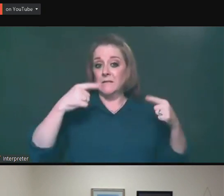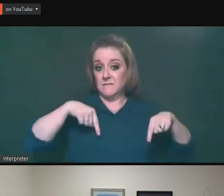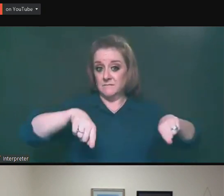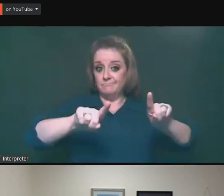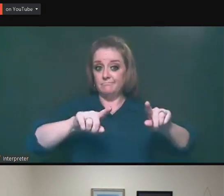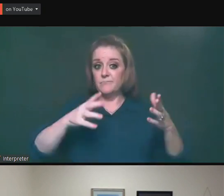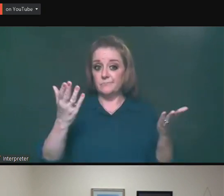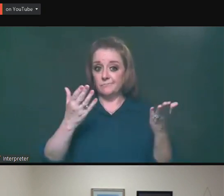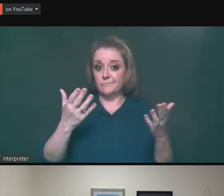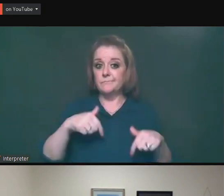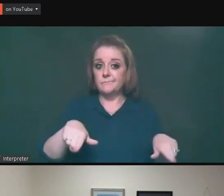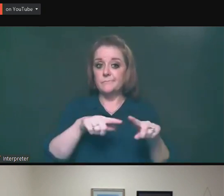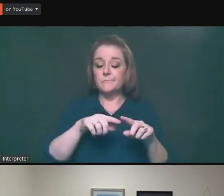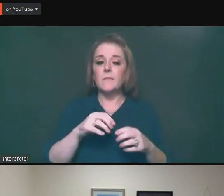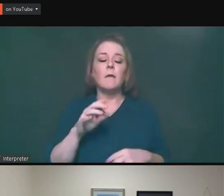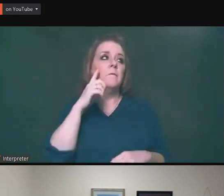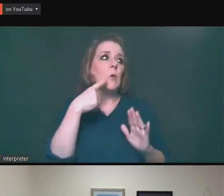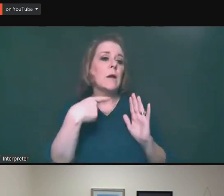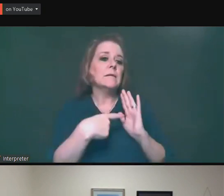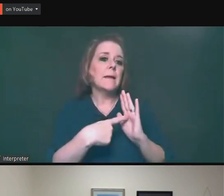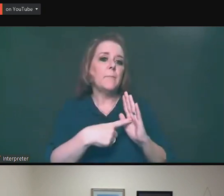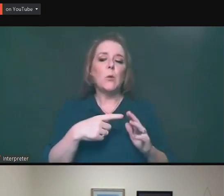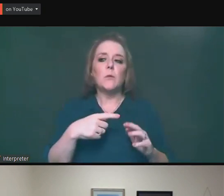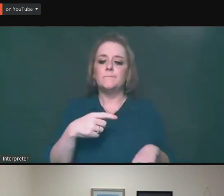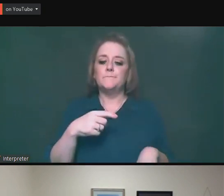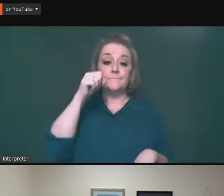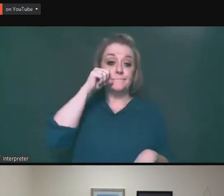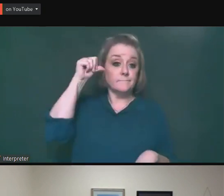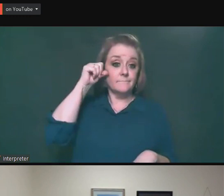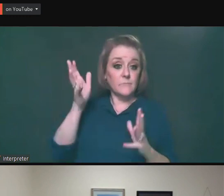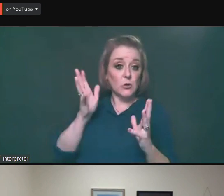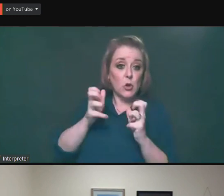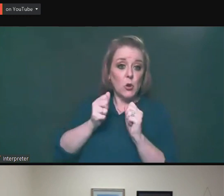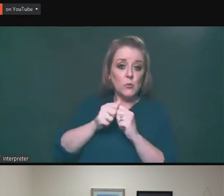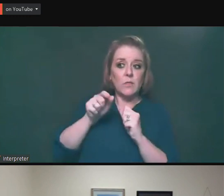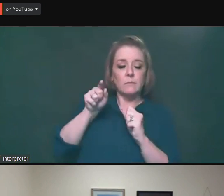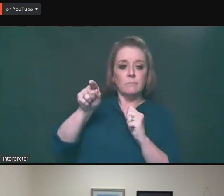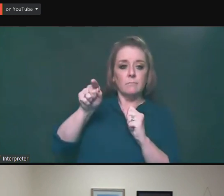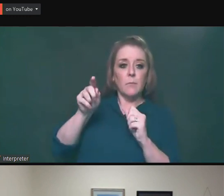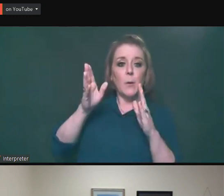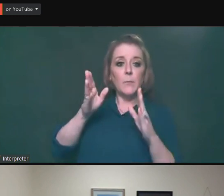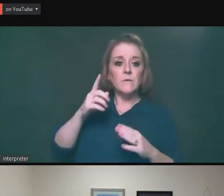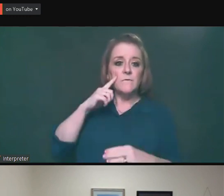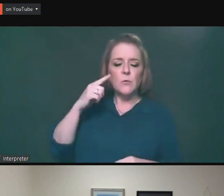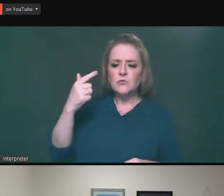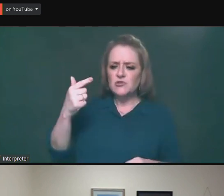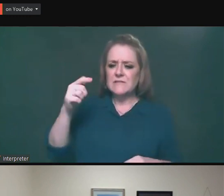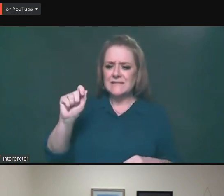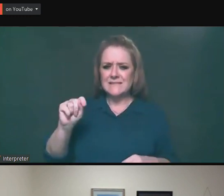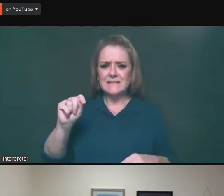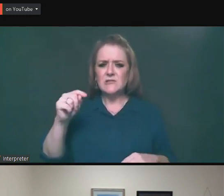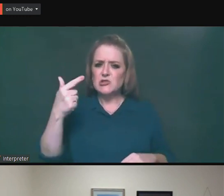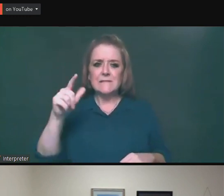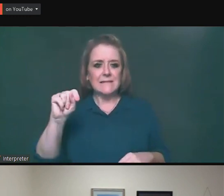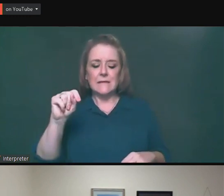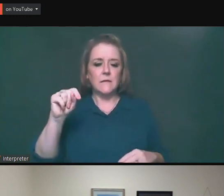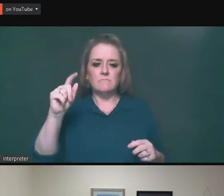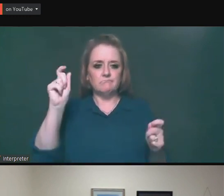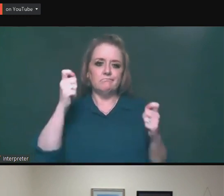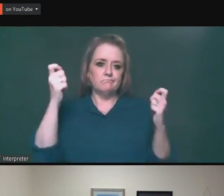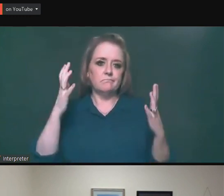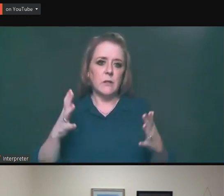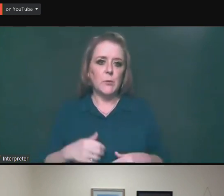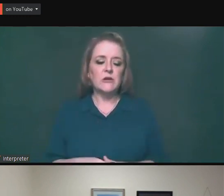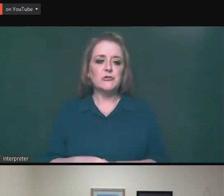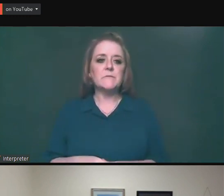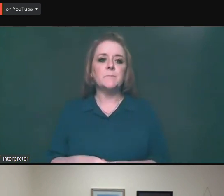summer. Good, examples. I had a conversation yesterday with one of the organizers of Juneteenth celebration, and so I